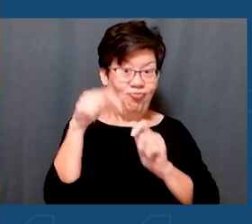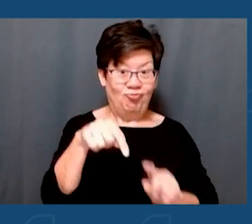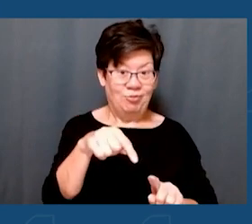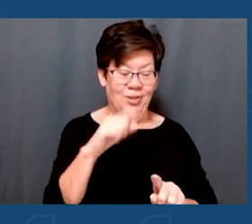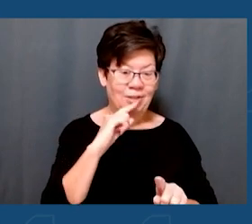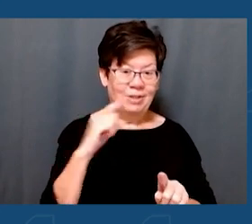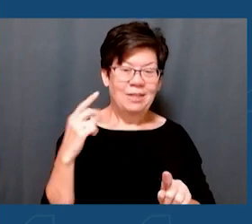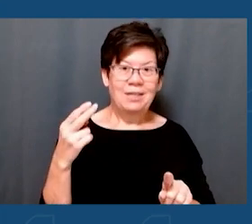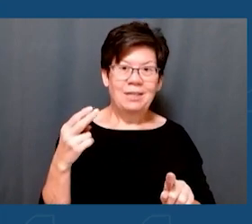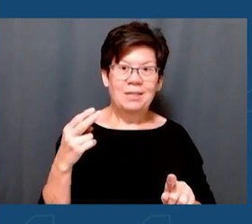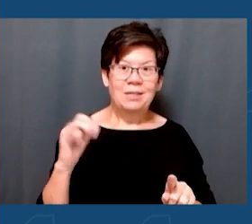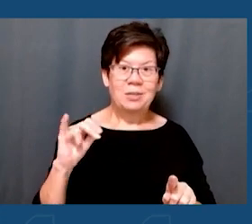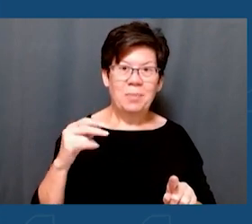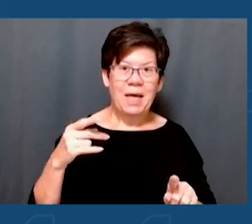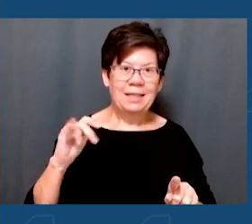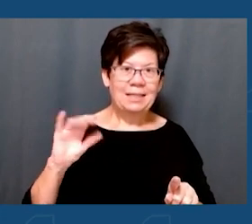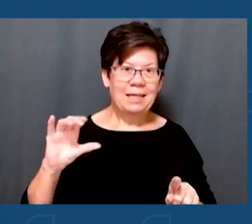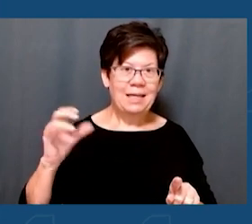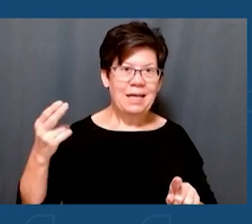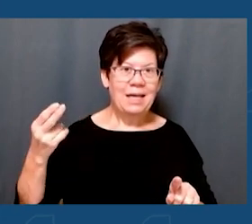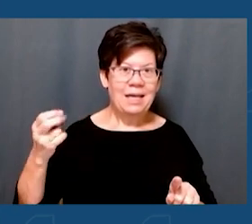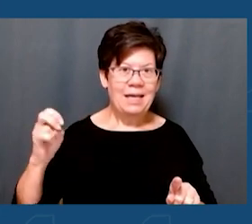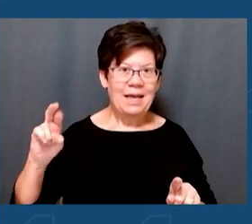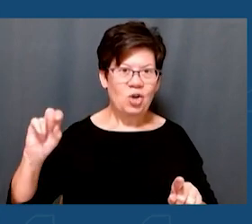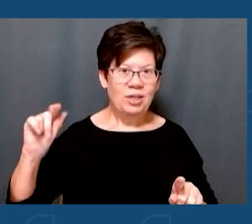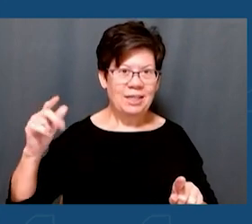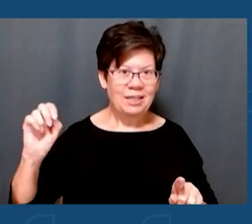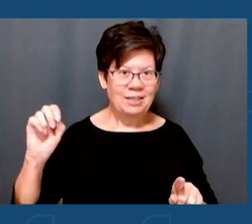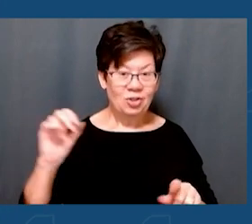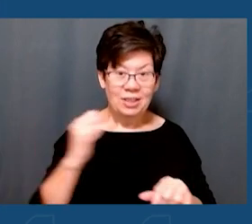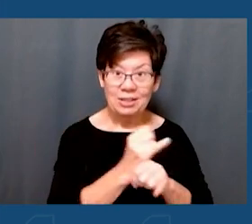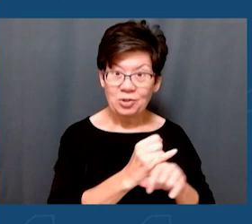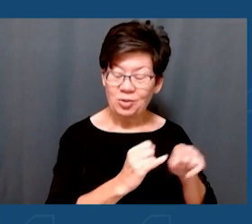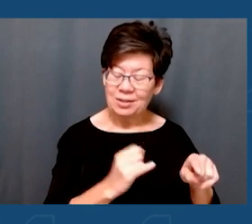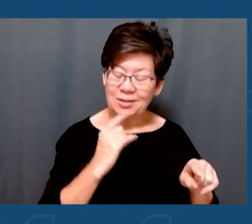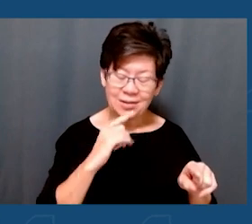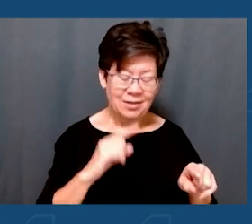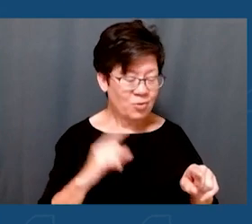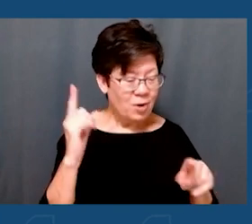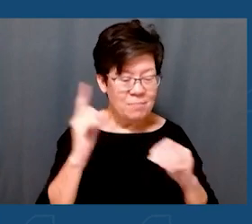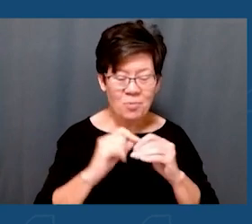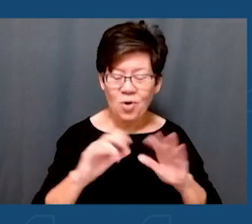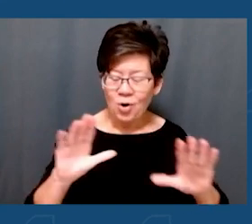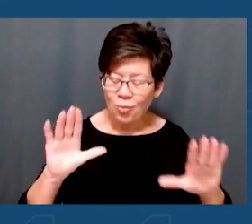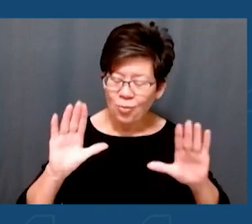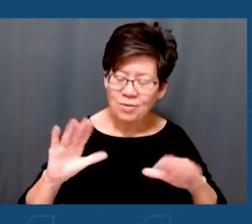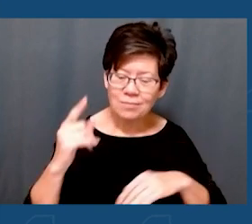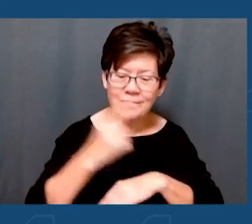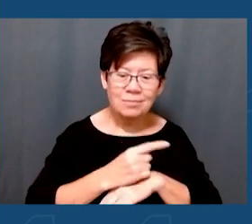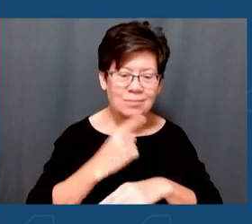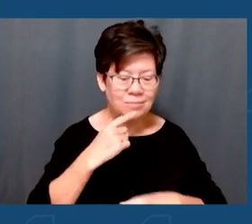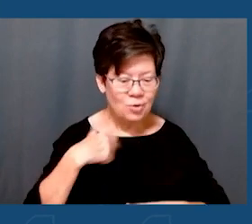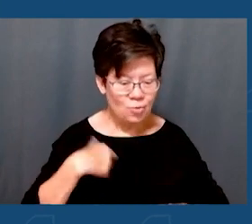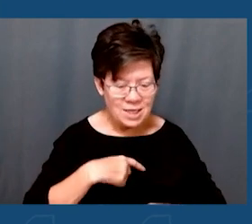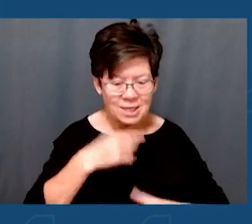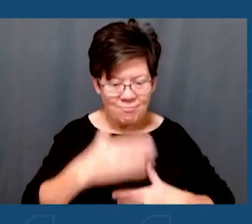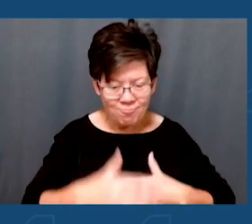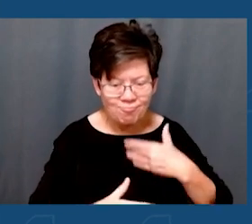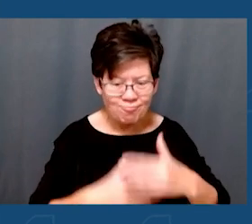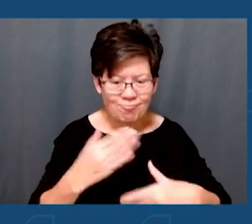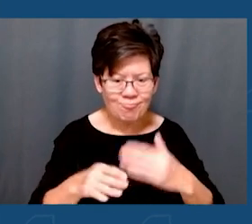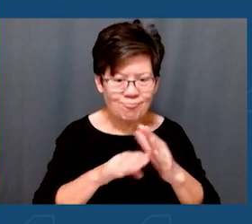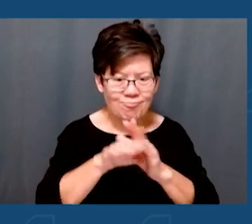Institute is another day of great progress in the city of Buffalo. I want to